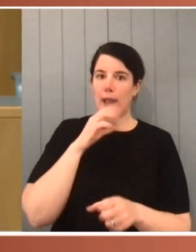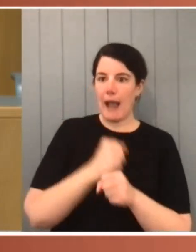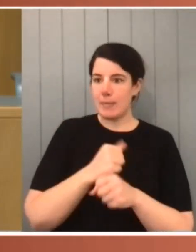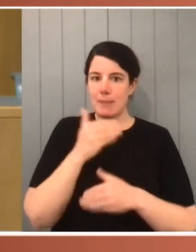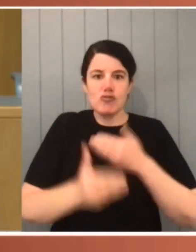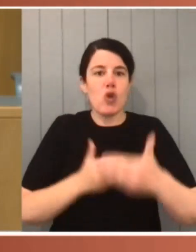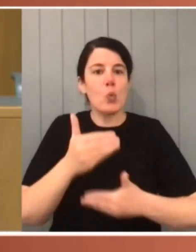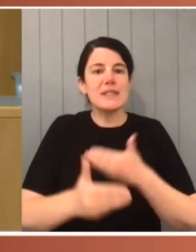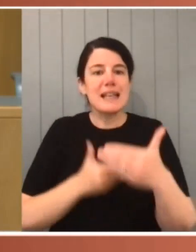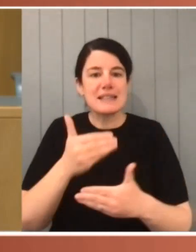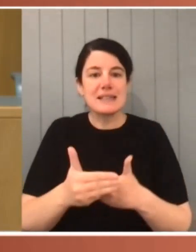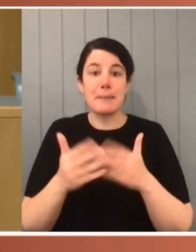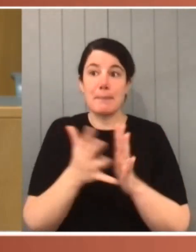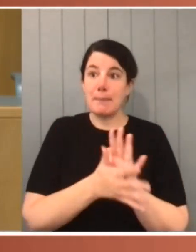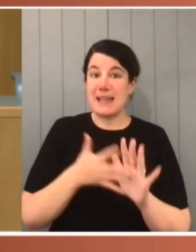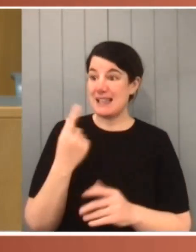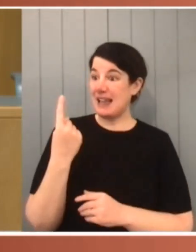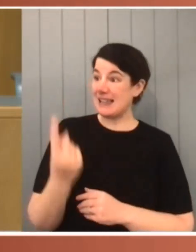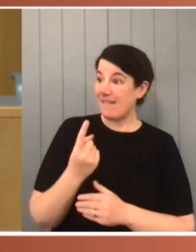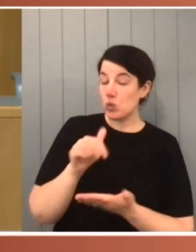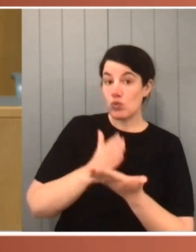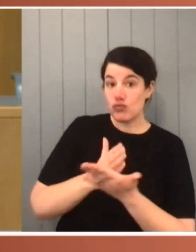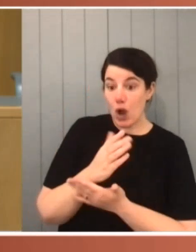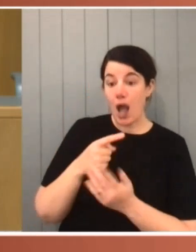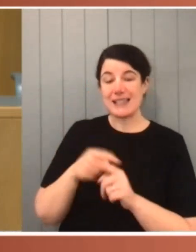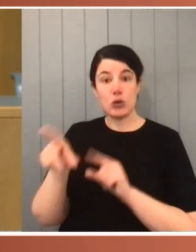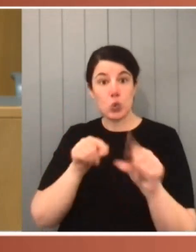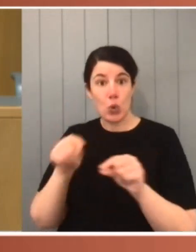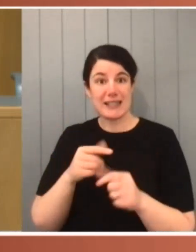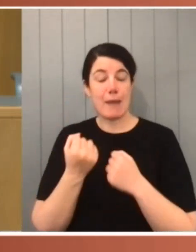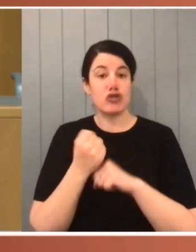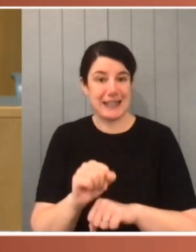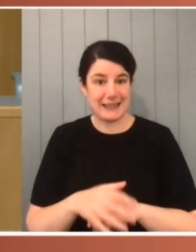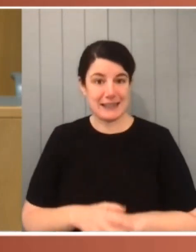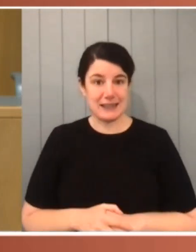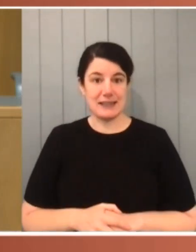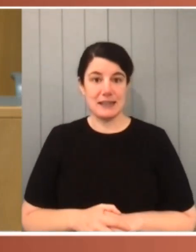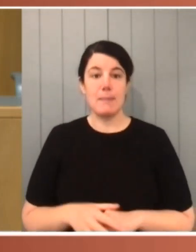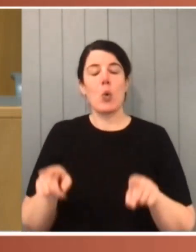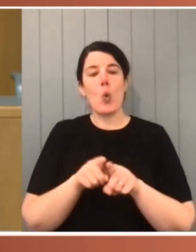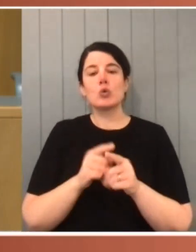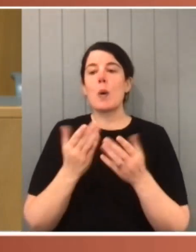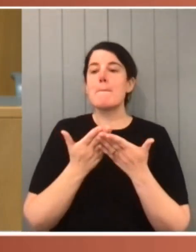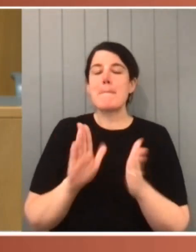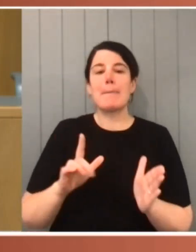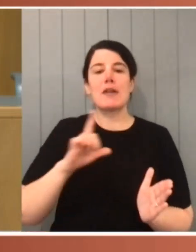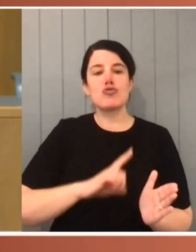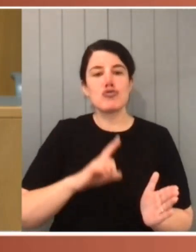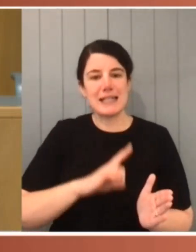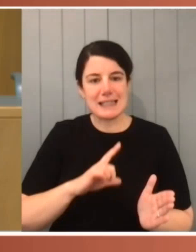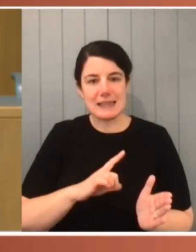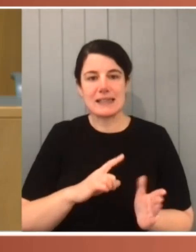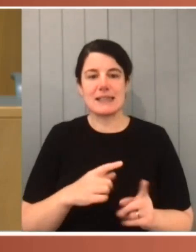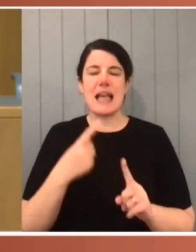the individual rights and liberties are protected, but also through which non-public reasons are excluded from public justification, and